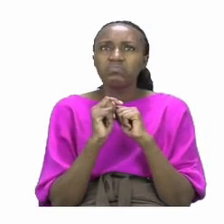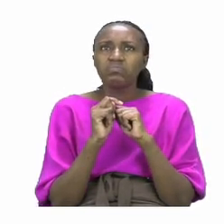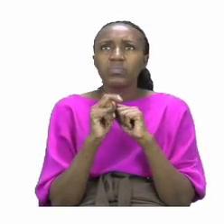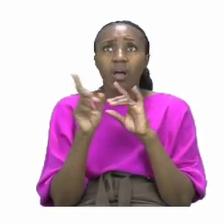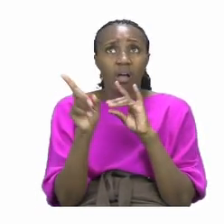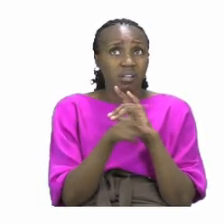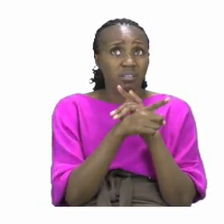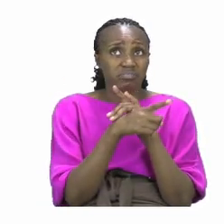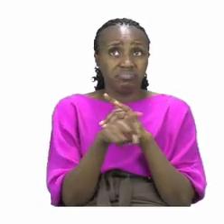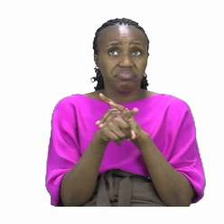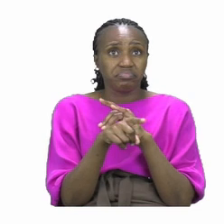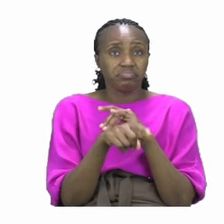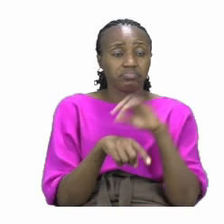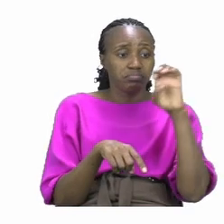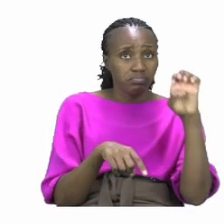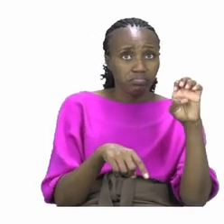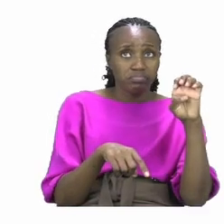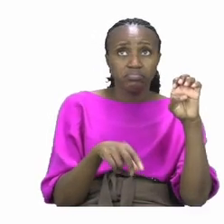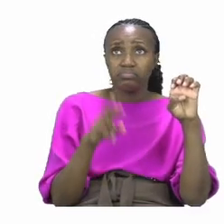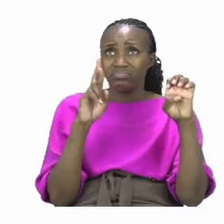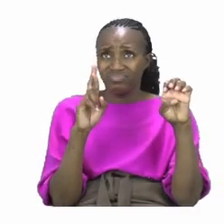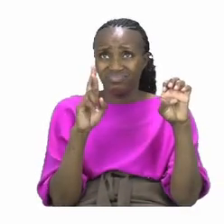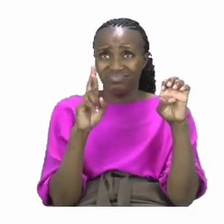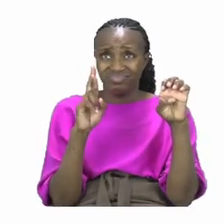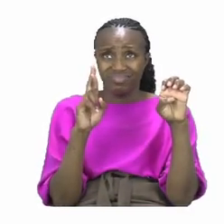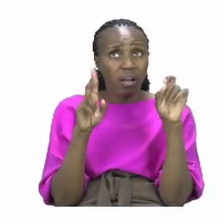elephant? Let's start with the rose.